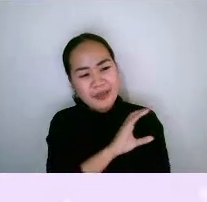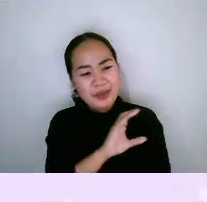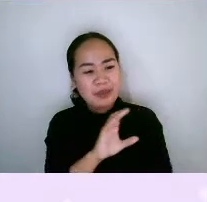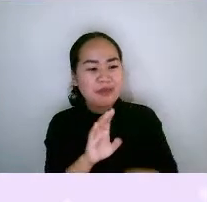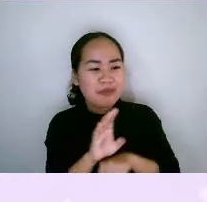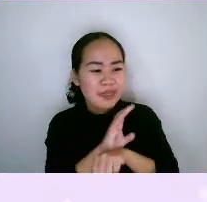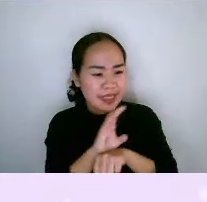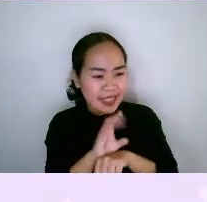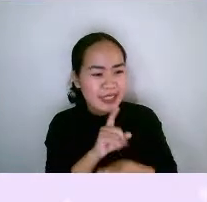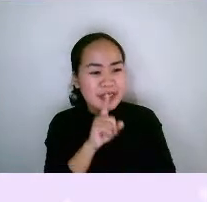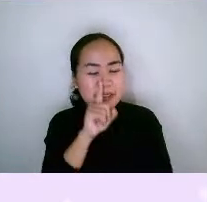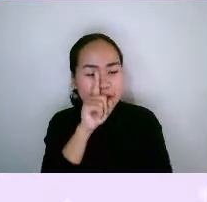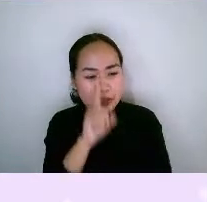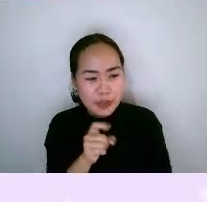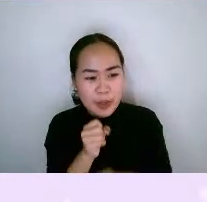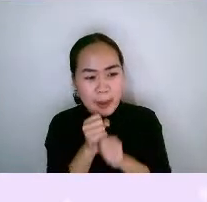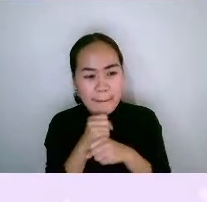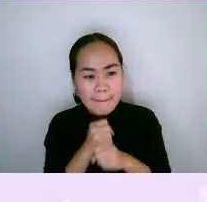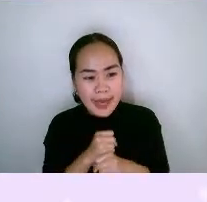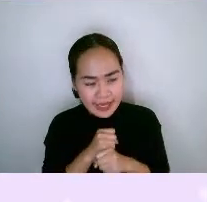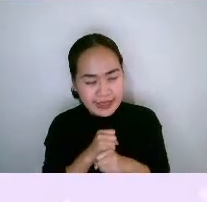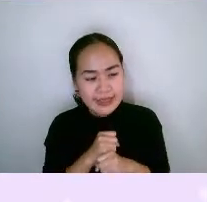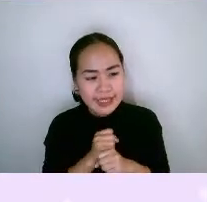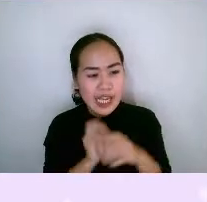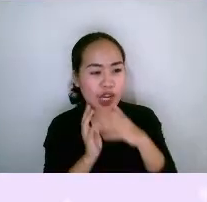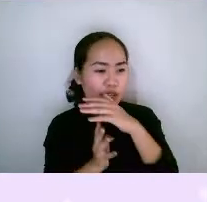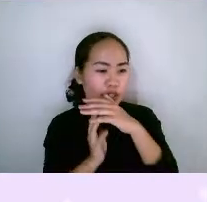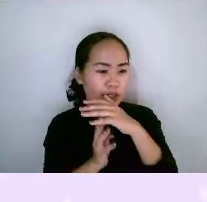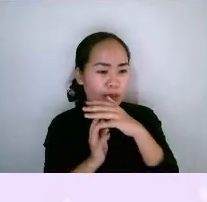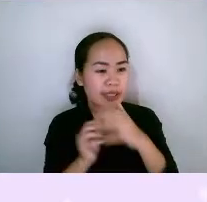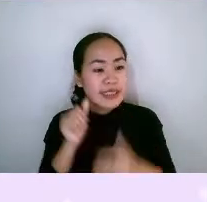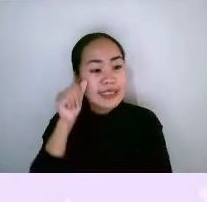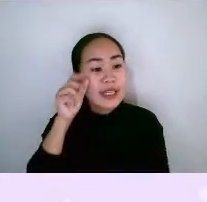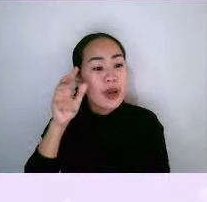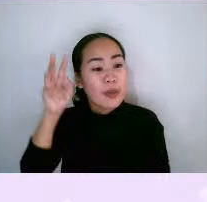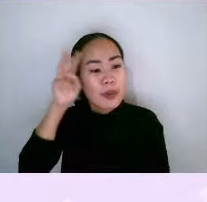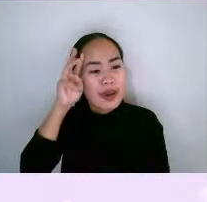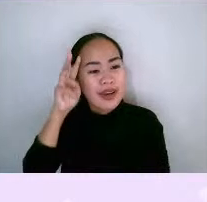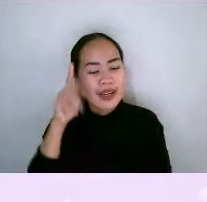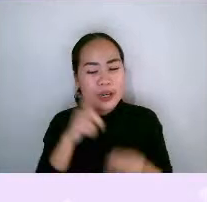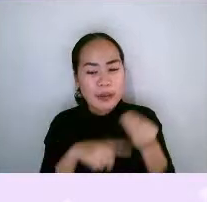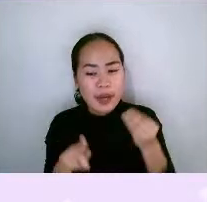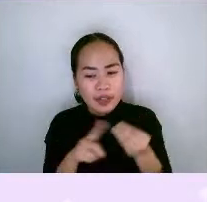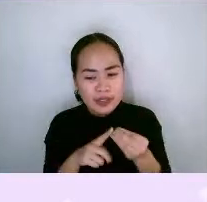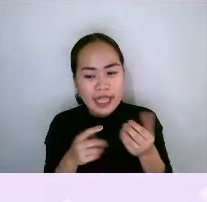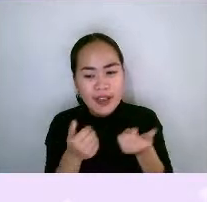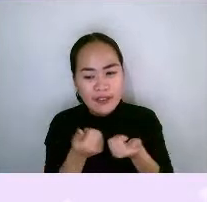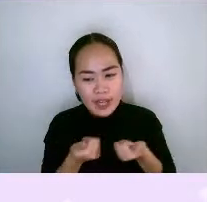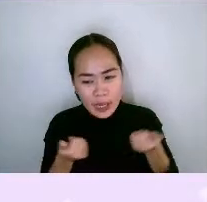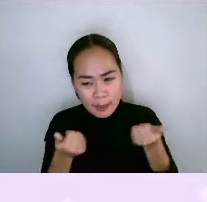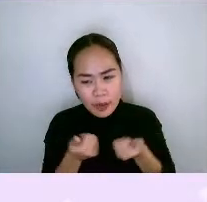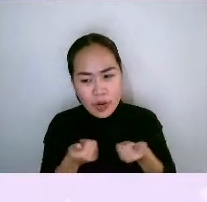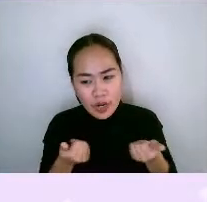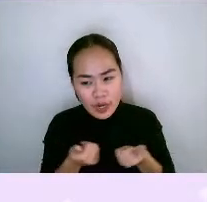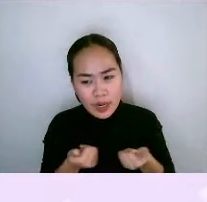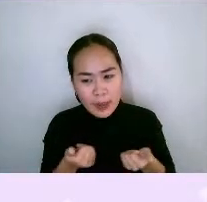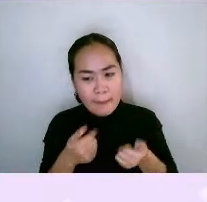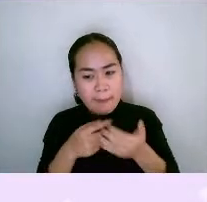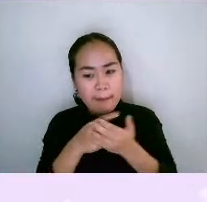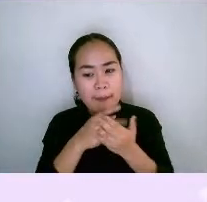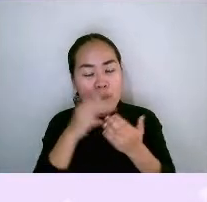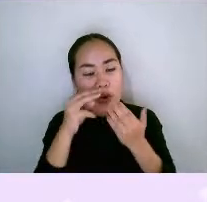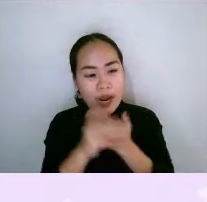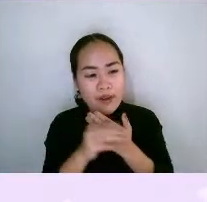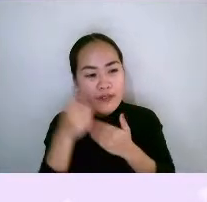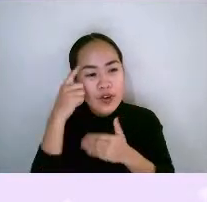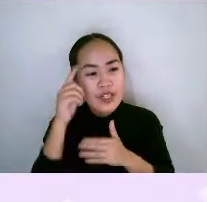even to make our consumers aware of the available programs and services